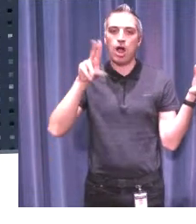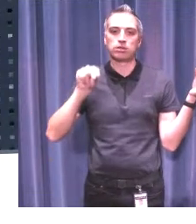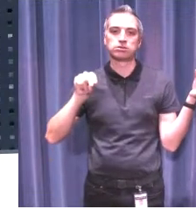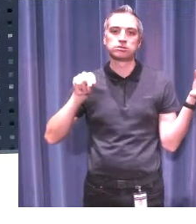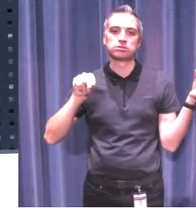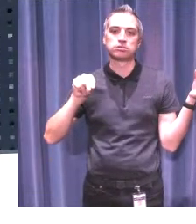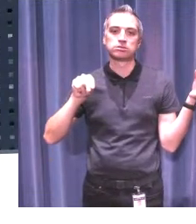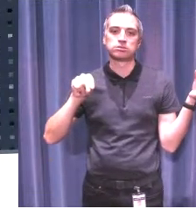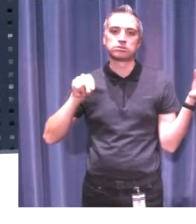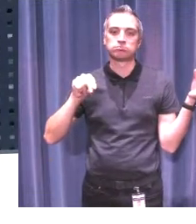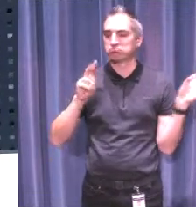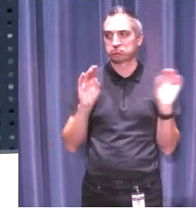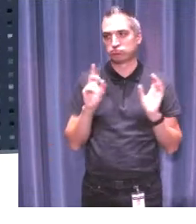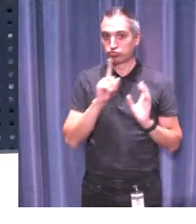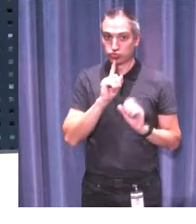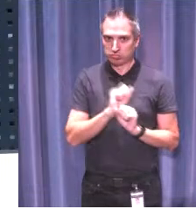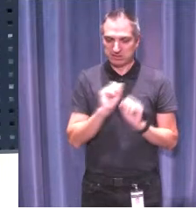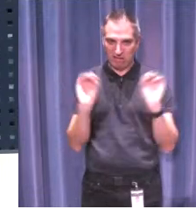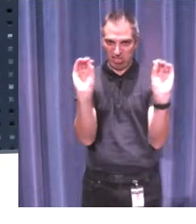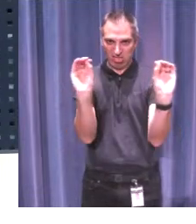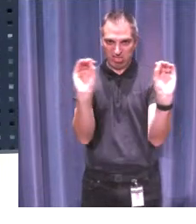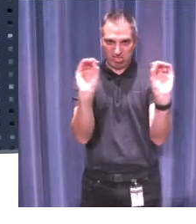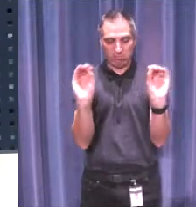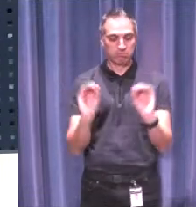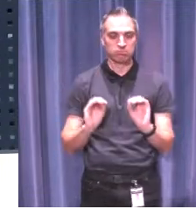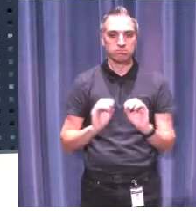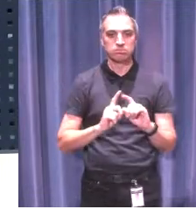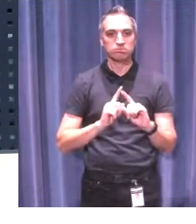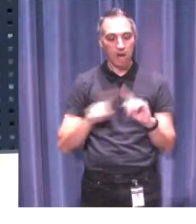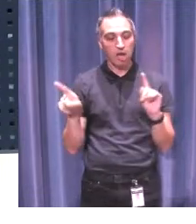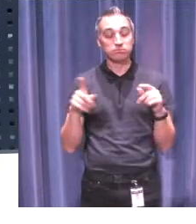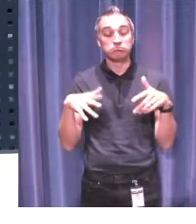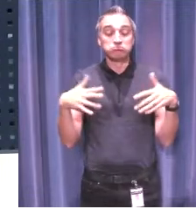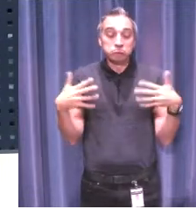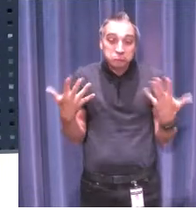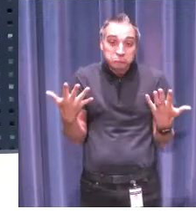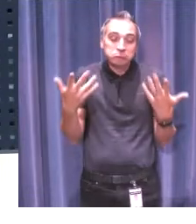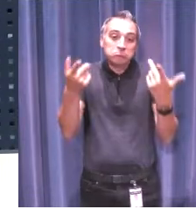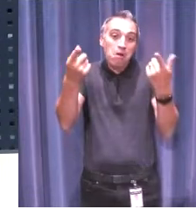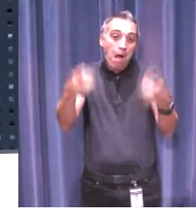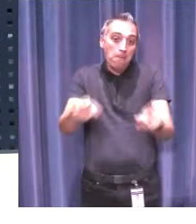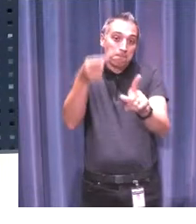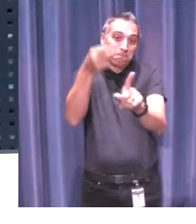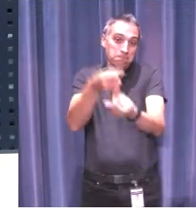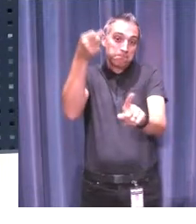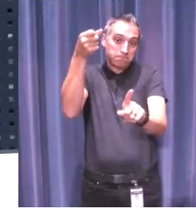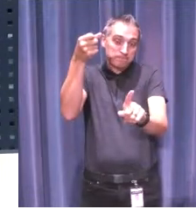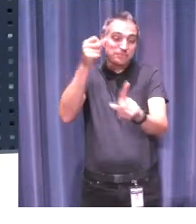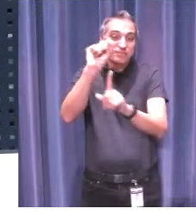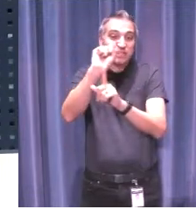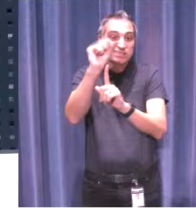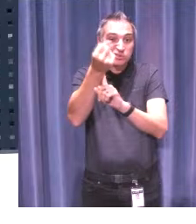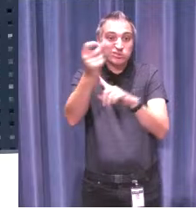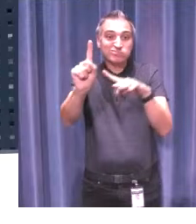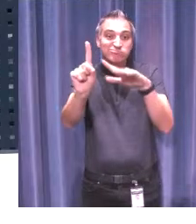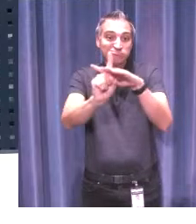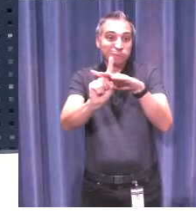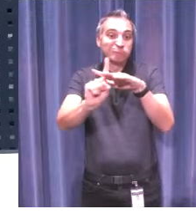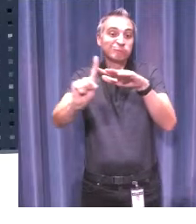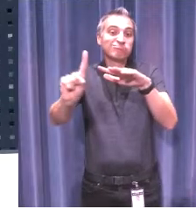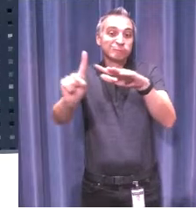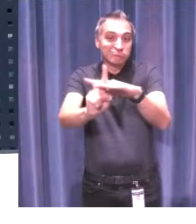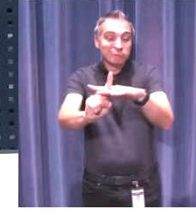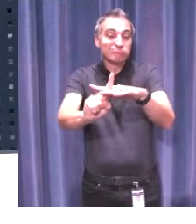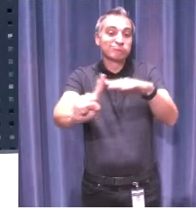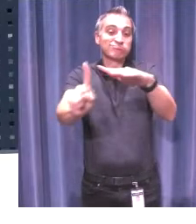there was never anything. But you're going to have situations on an ongoing